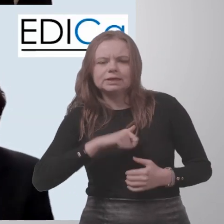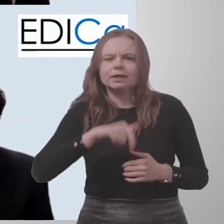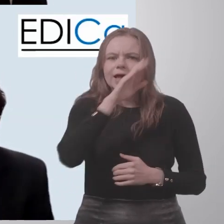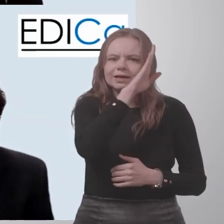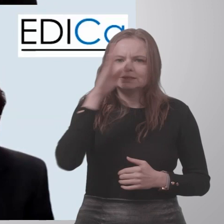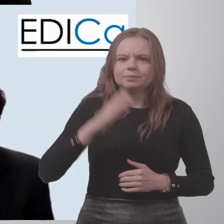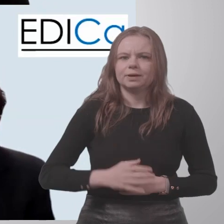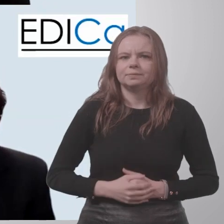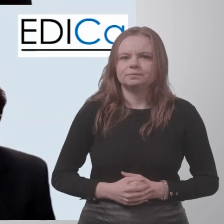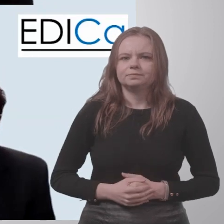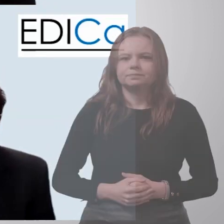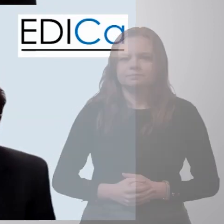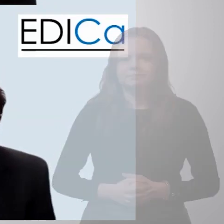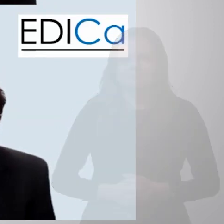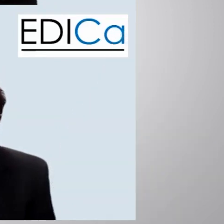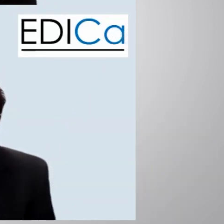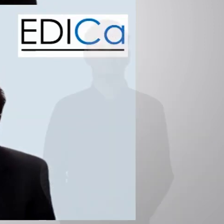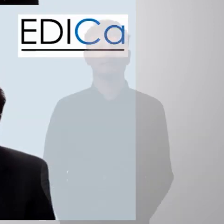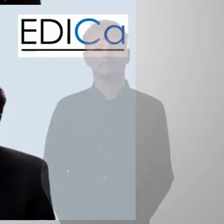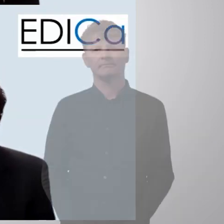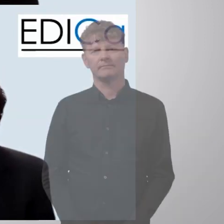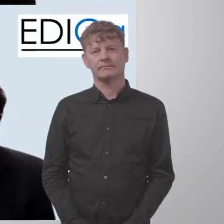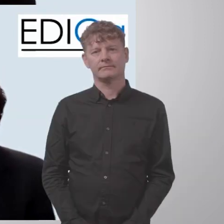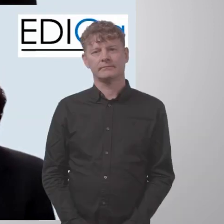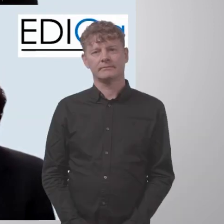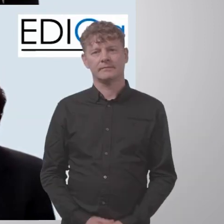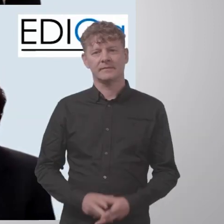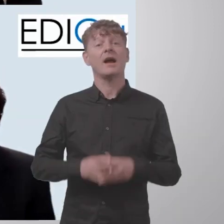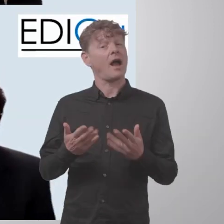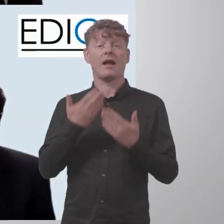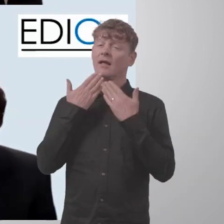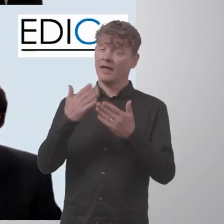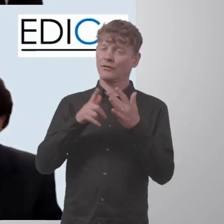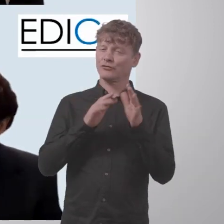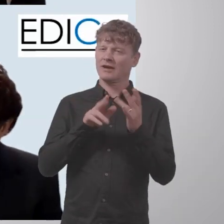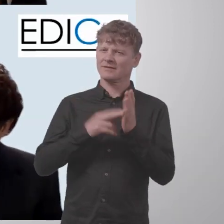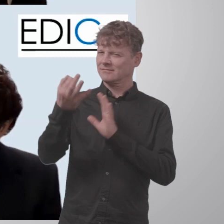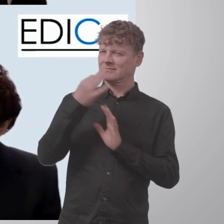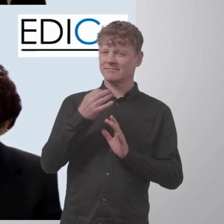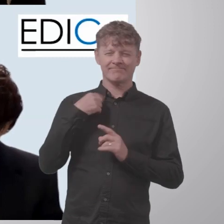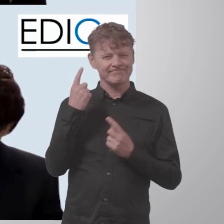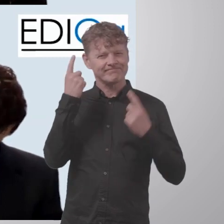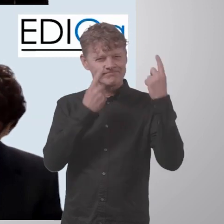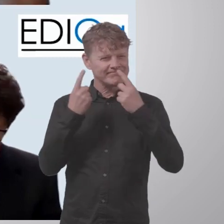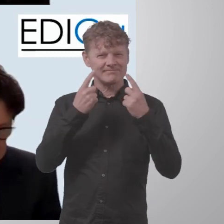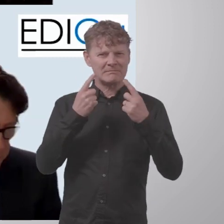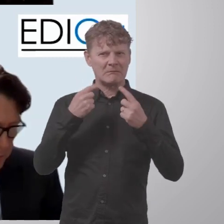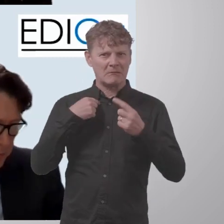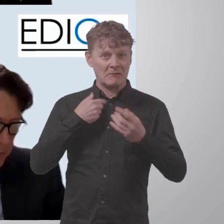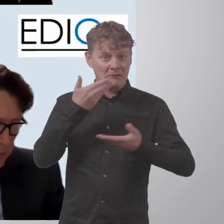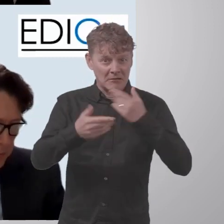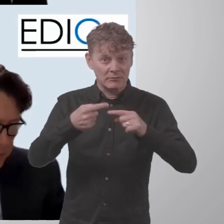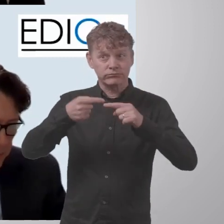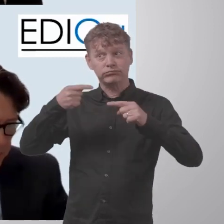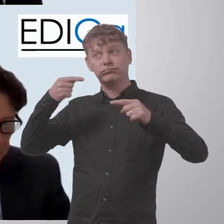academia. So thanks, Jason. I was thinking about the question and wondering how far back do I go? And does it go as far back as when